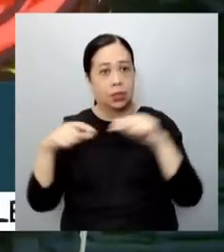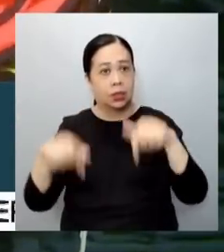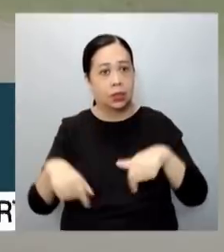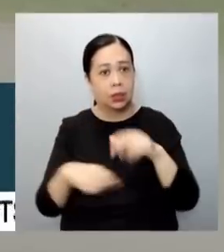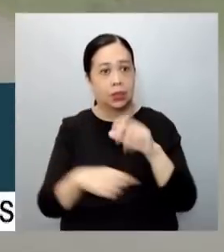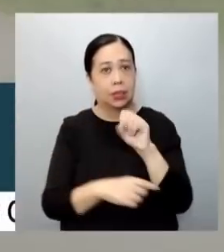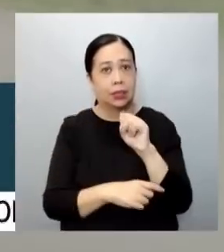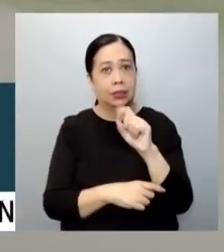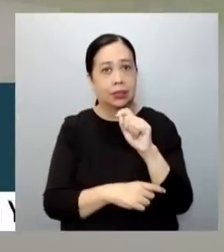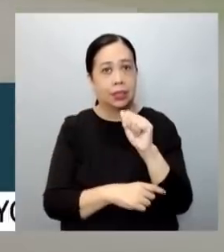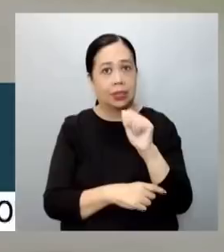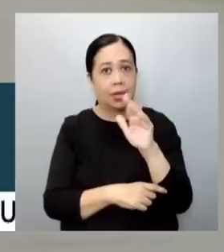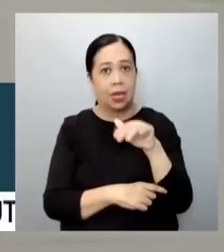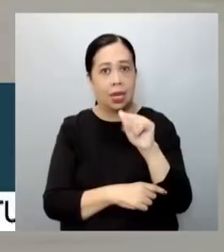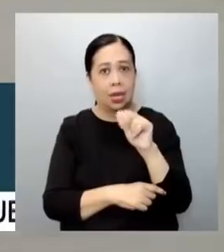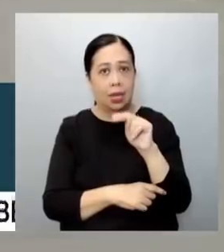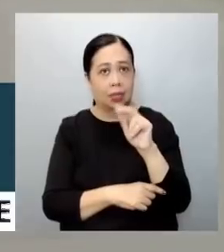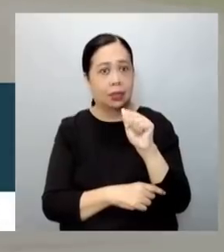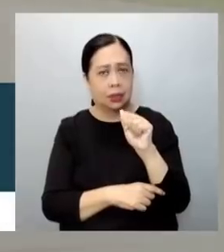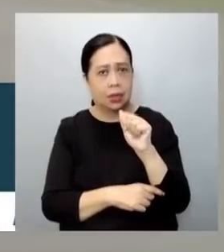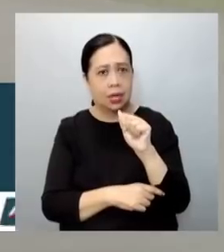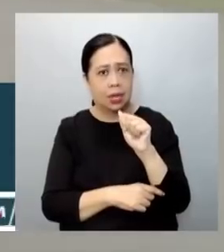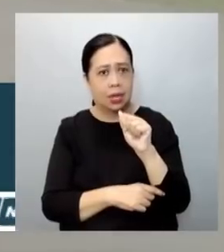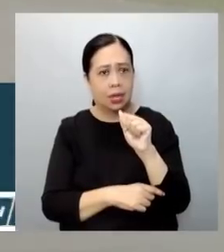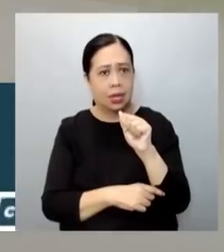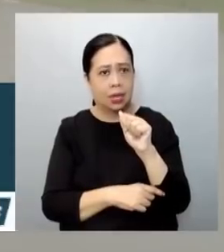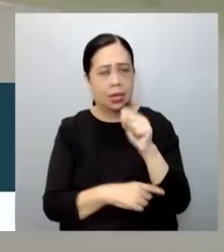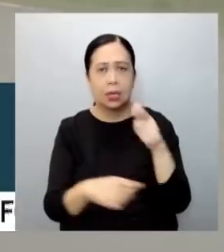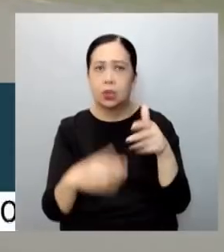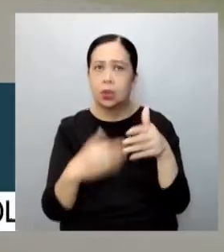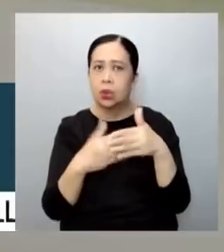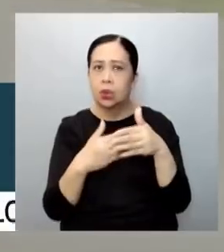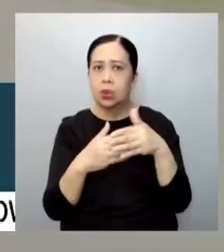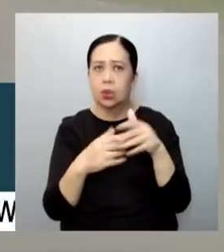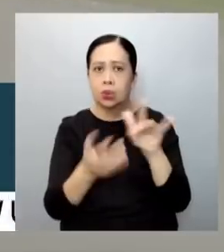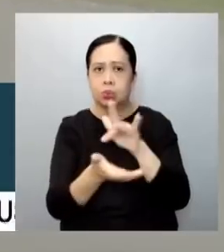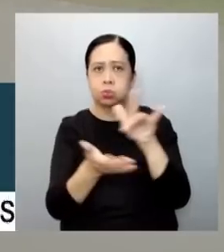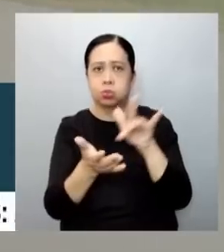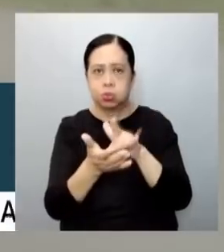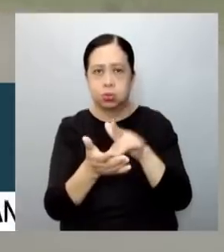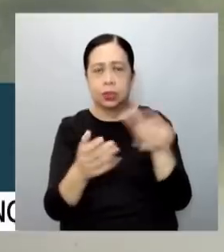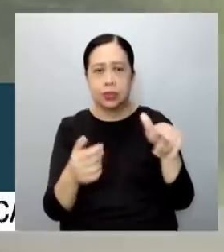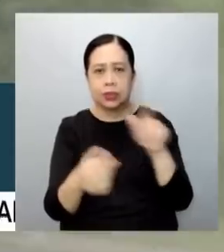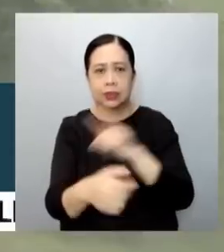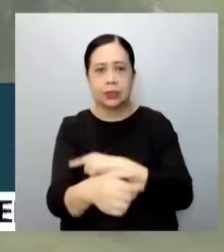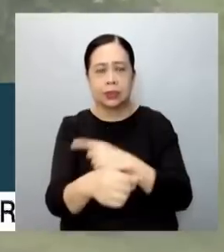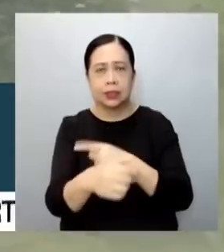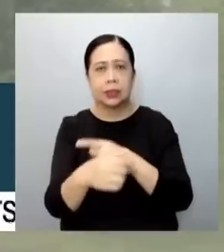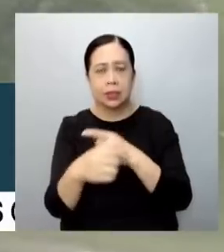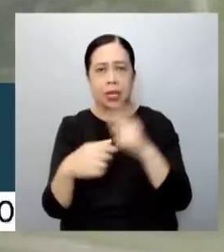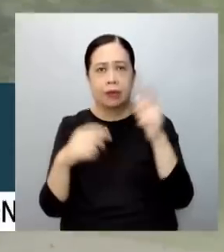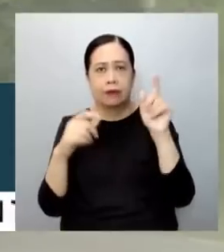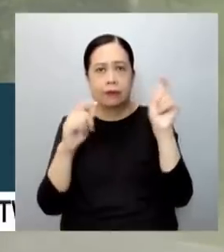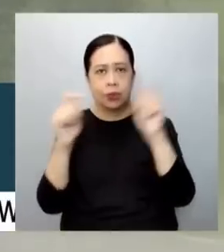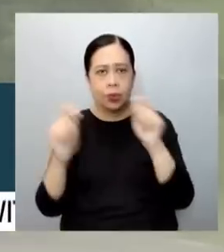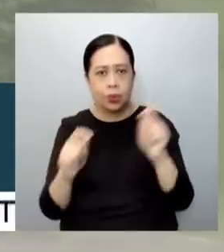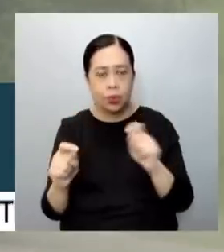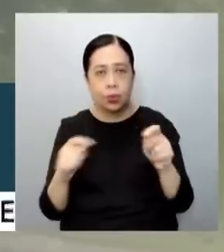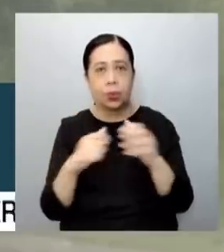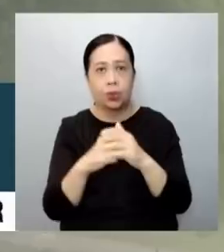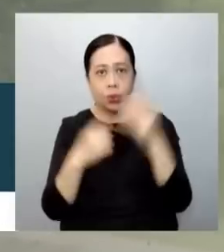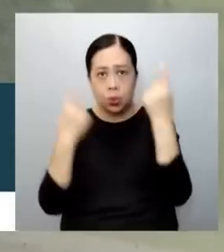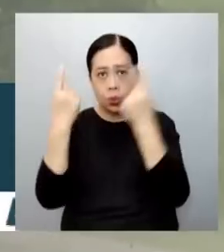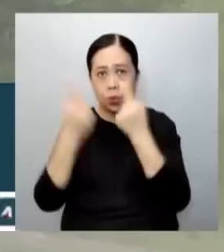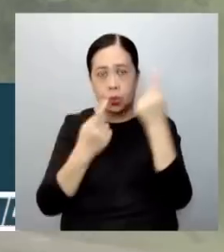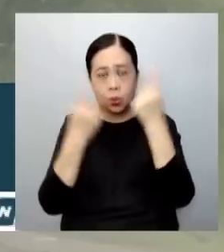Ana, which is seen to be closest to the eye of Super Typhoon, officials are most worried about the flash floods